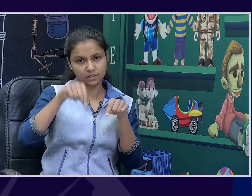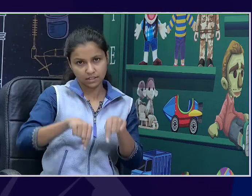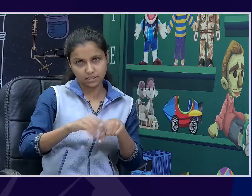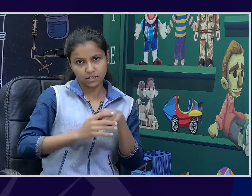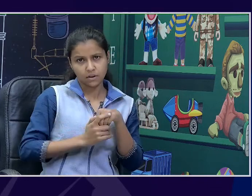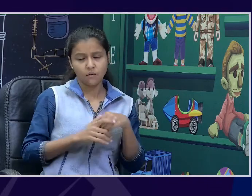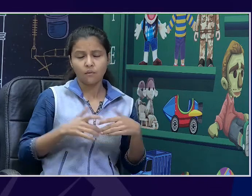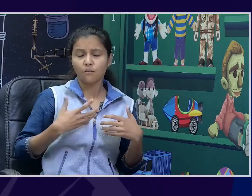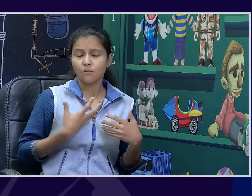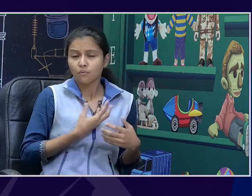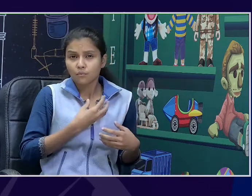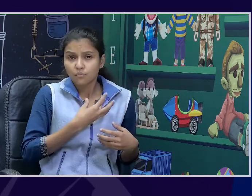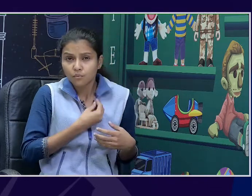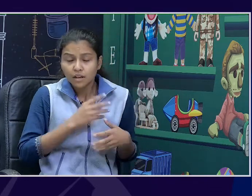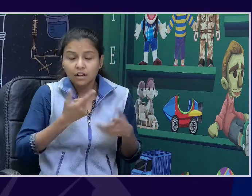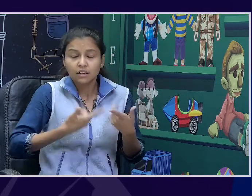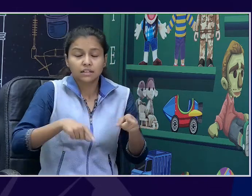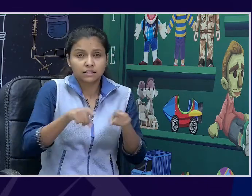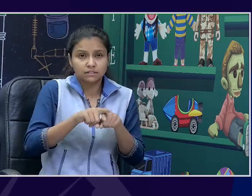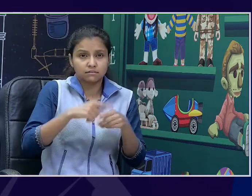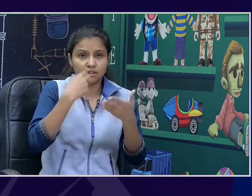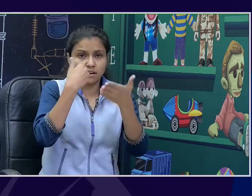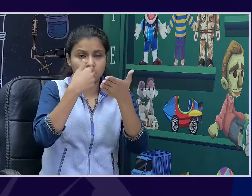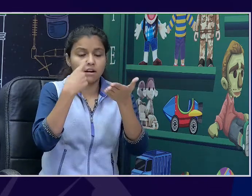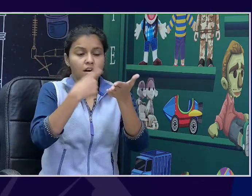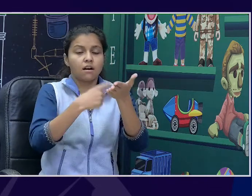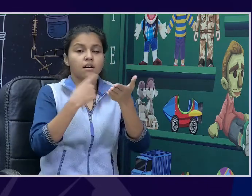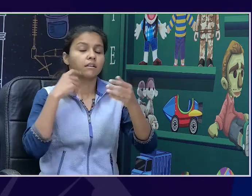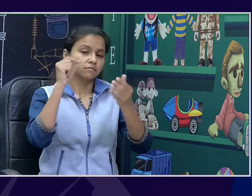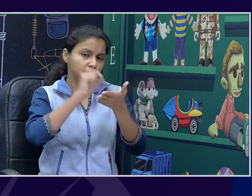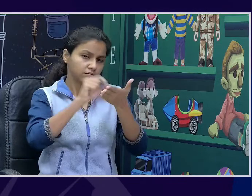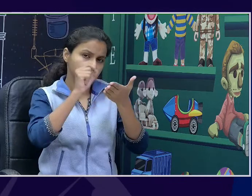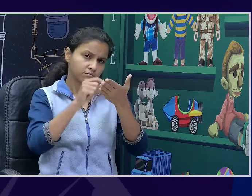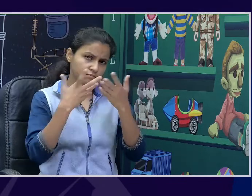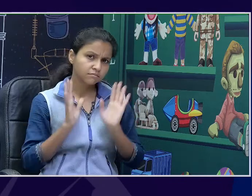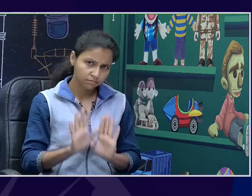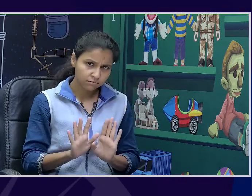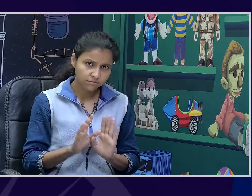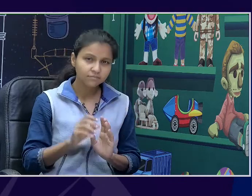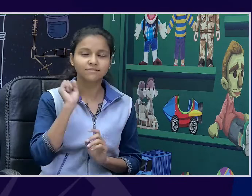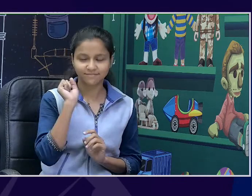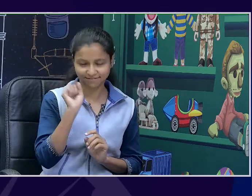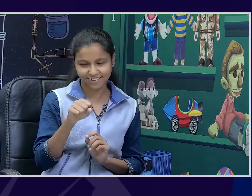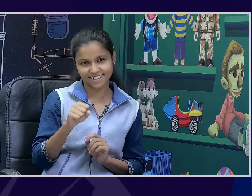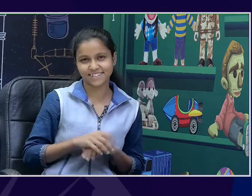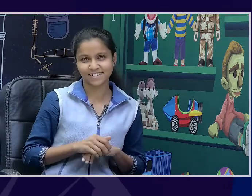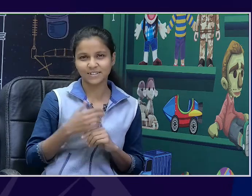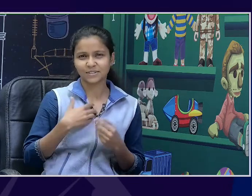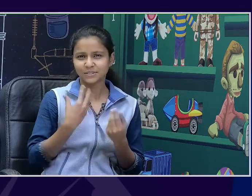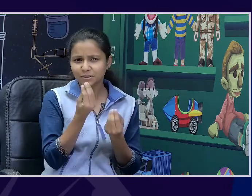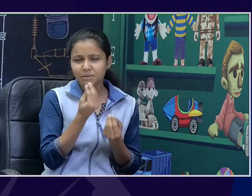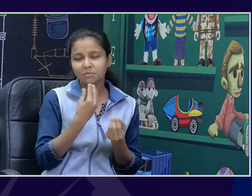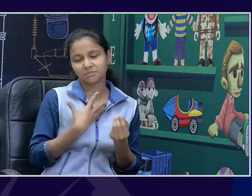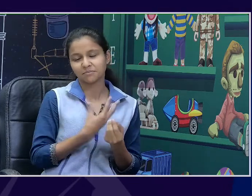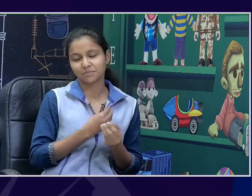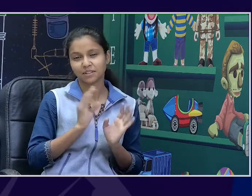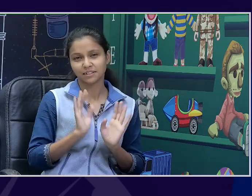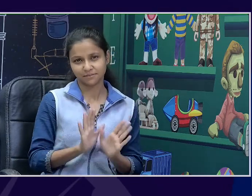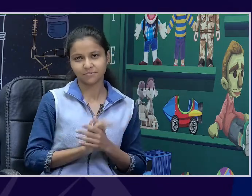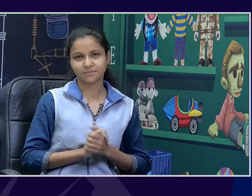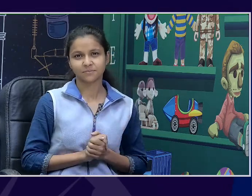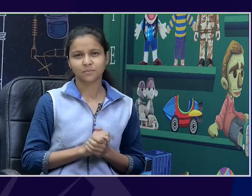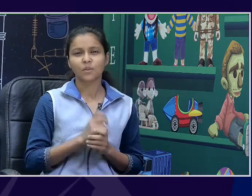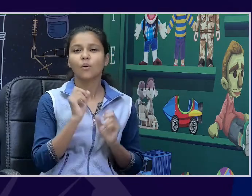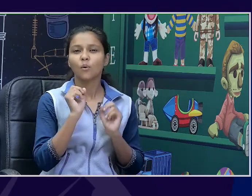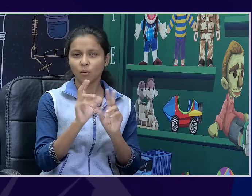is the fear that the writer has. So sir, do you have fear also? Yes, I have some fears. Okay.